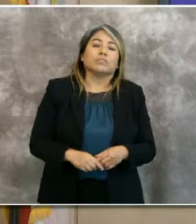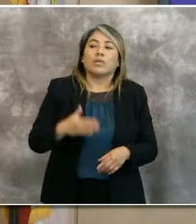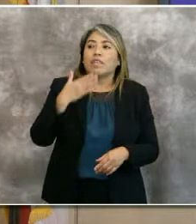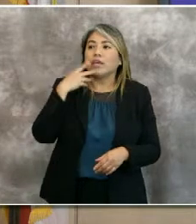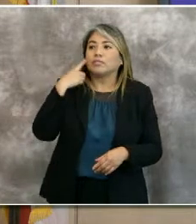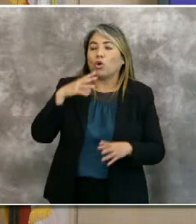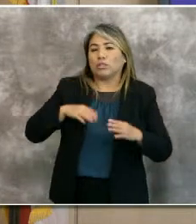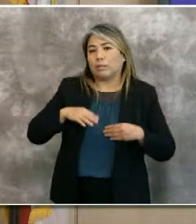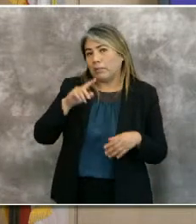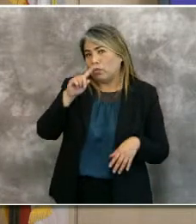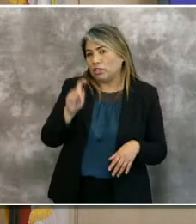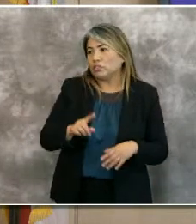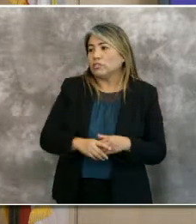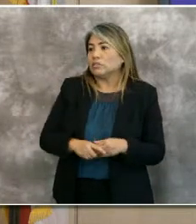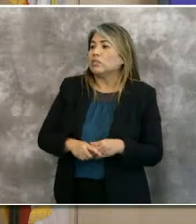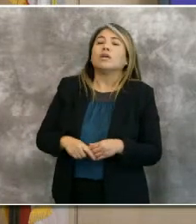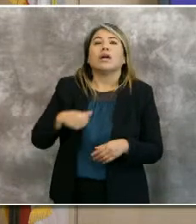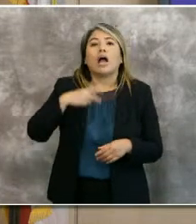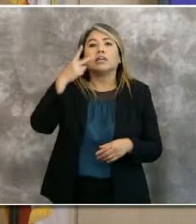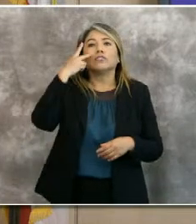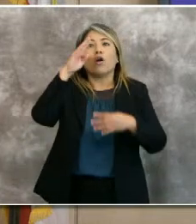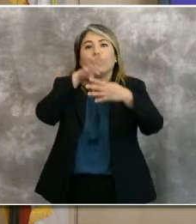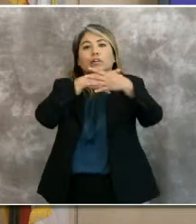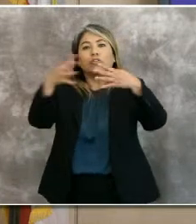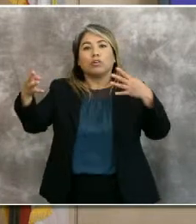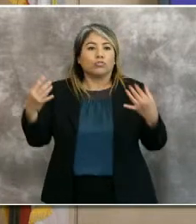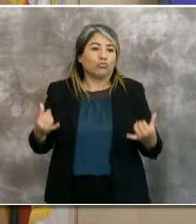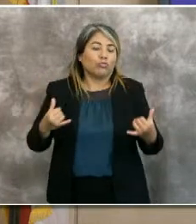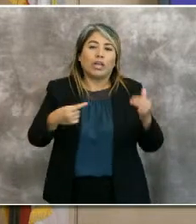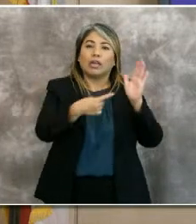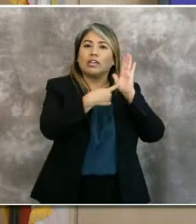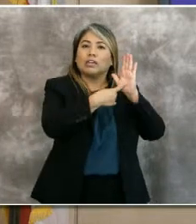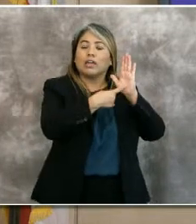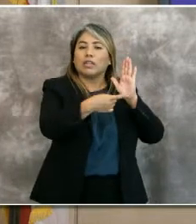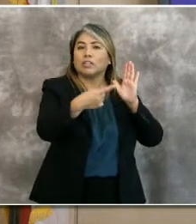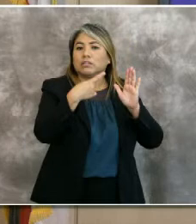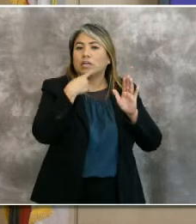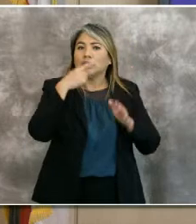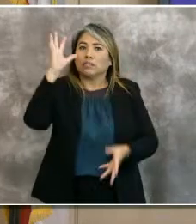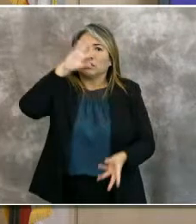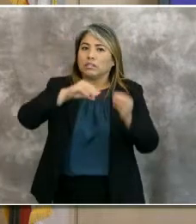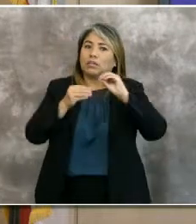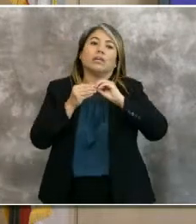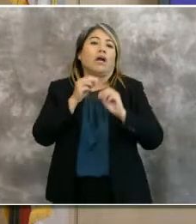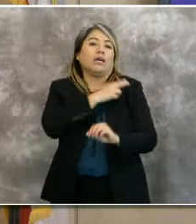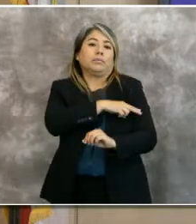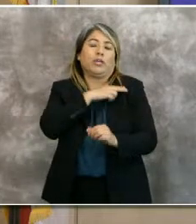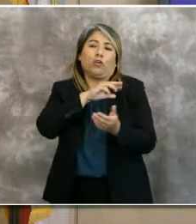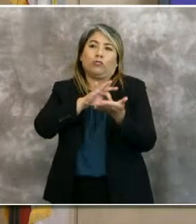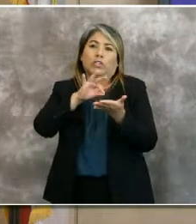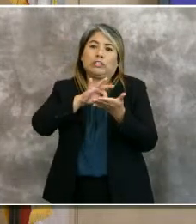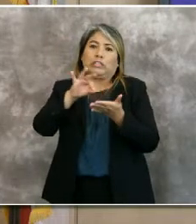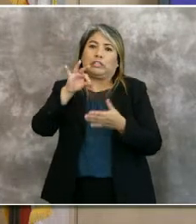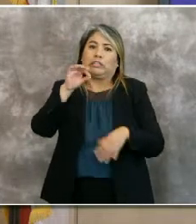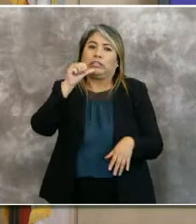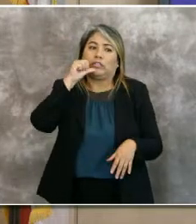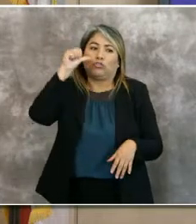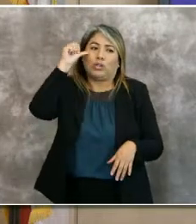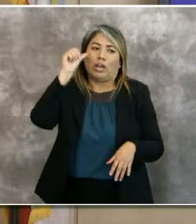Thanks for taking my question. I saw the charts today indicated that there was a cumulative hospital census yesterday